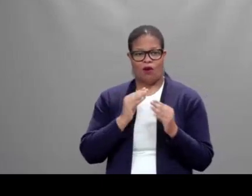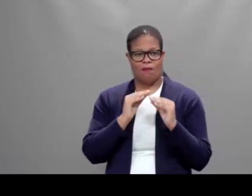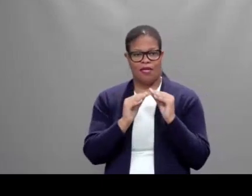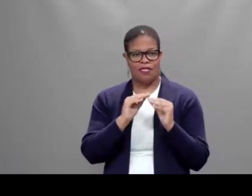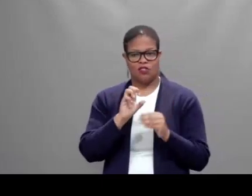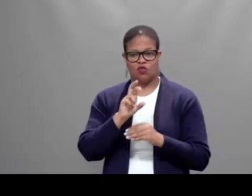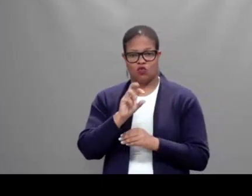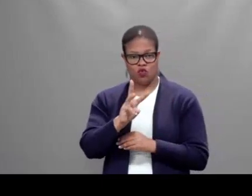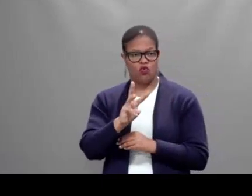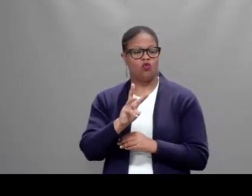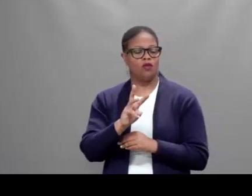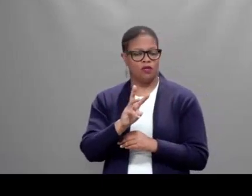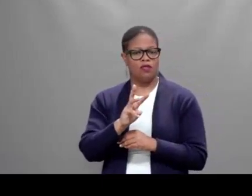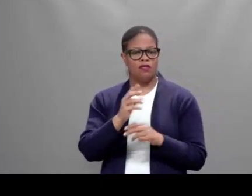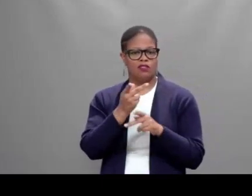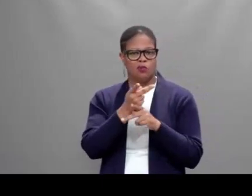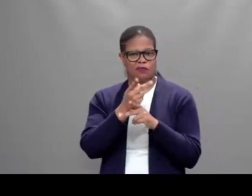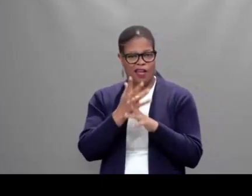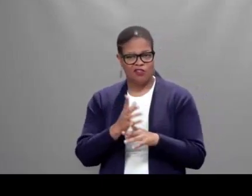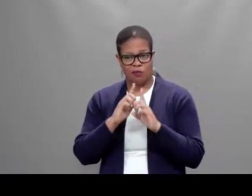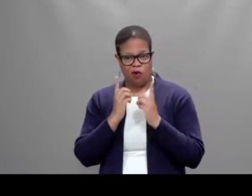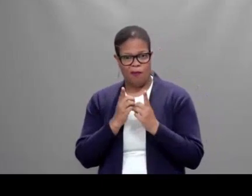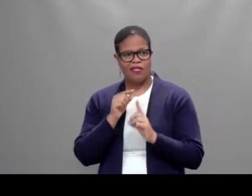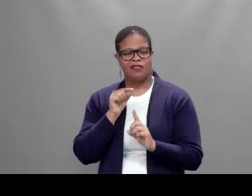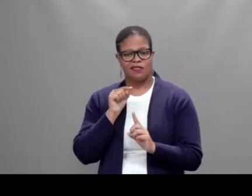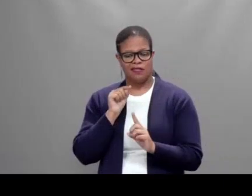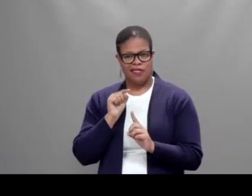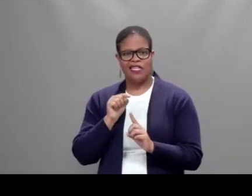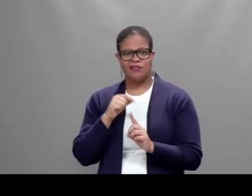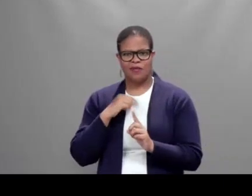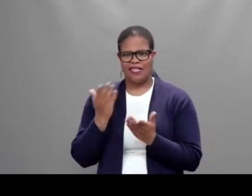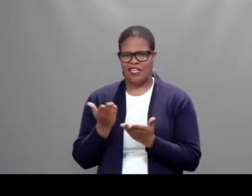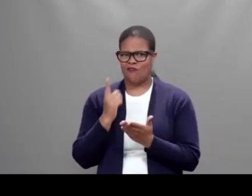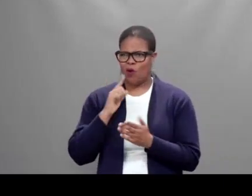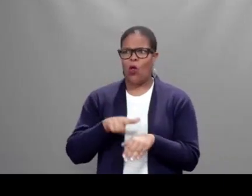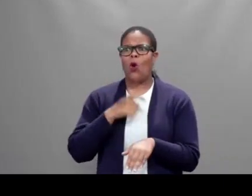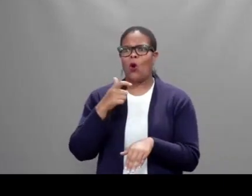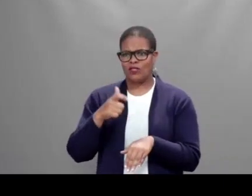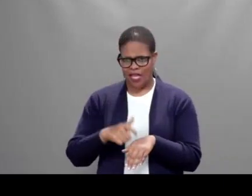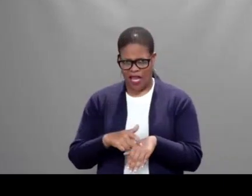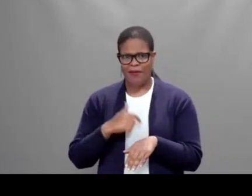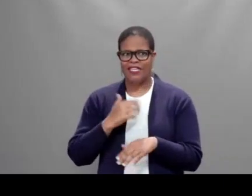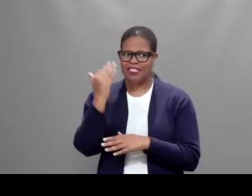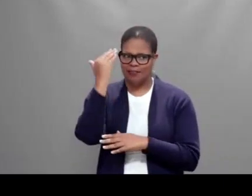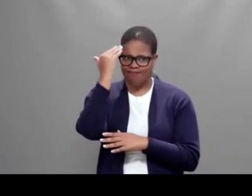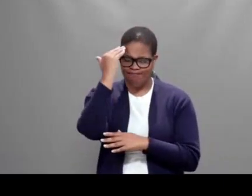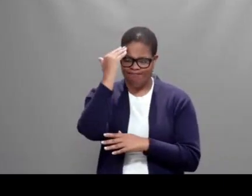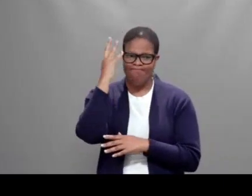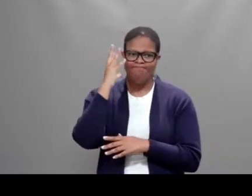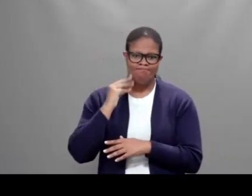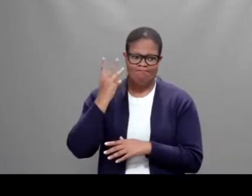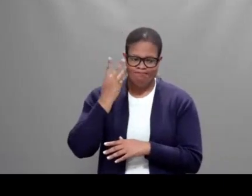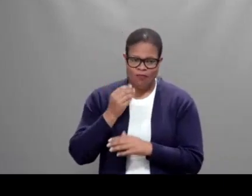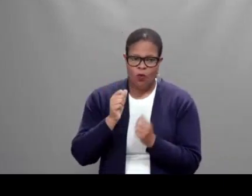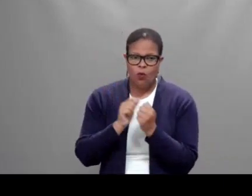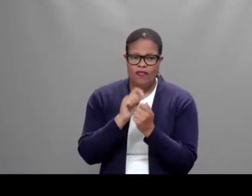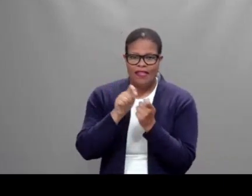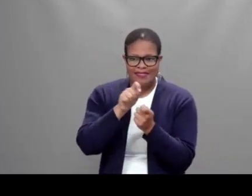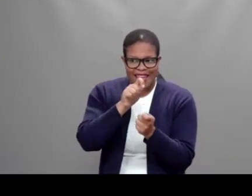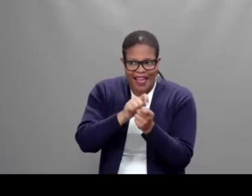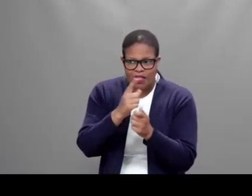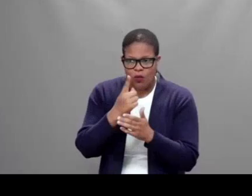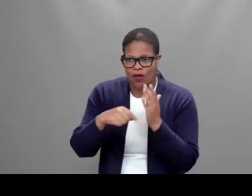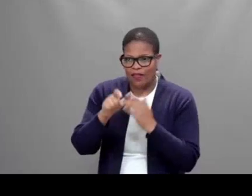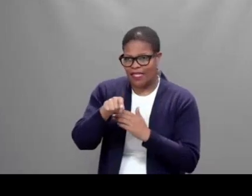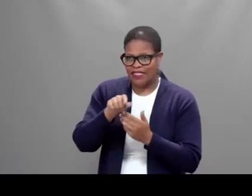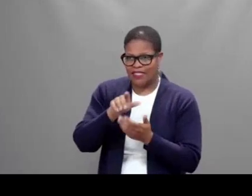the supervisor of our maintenance department. He's been around a long time and is very familiar with exactly what the